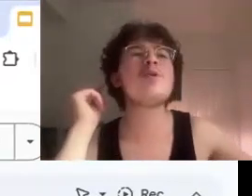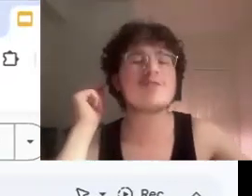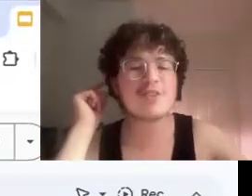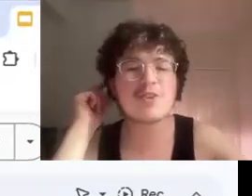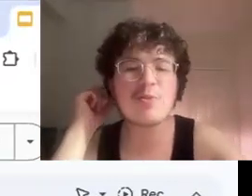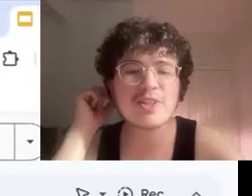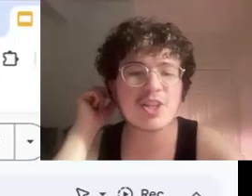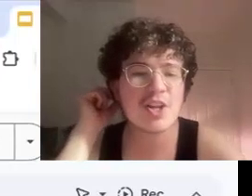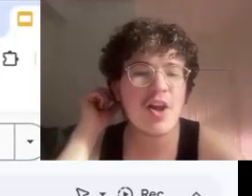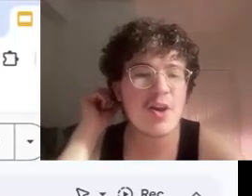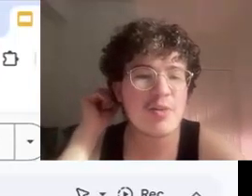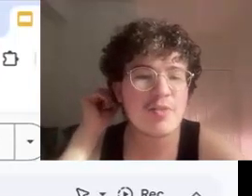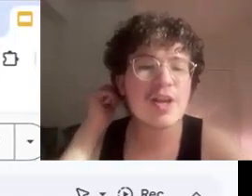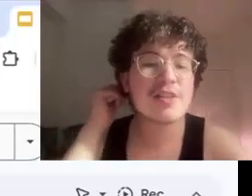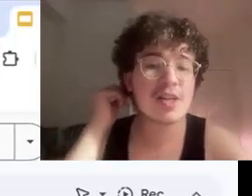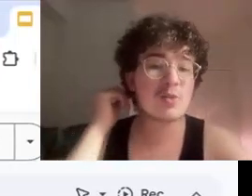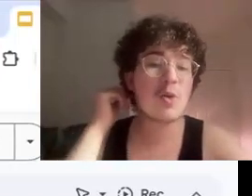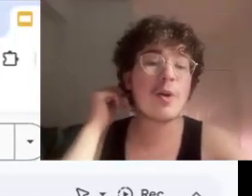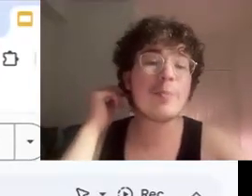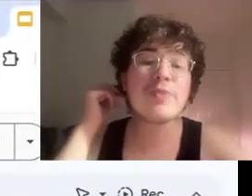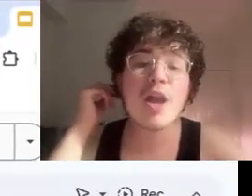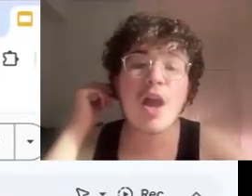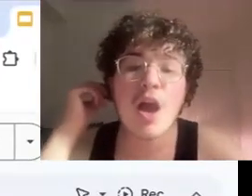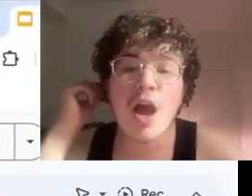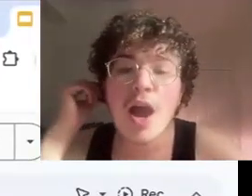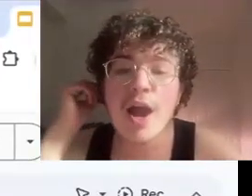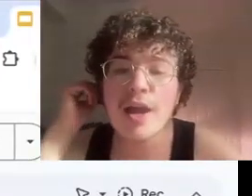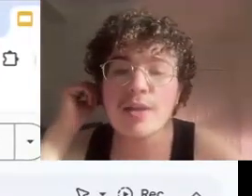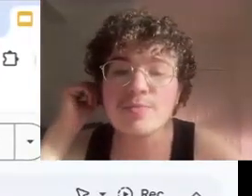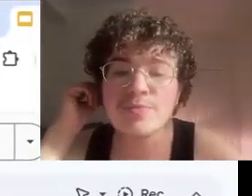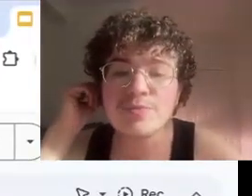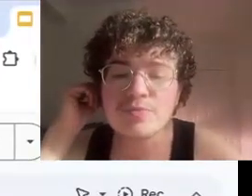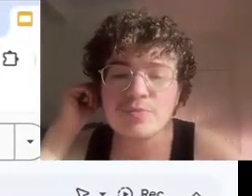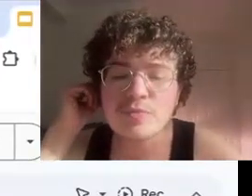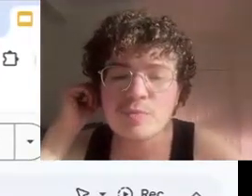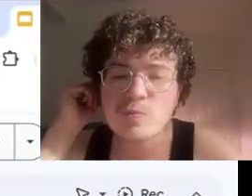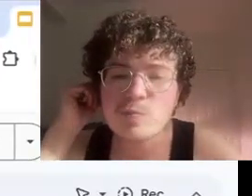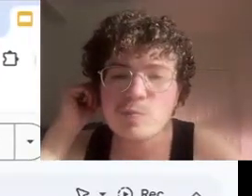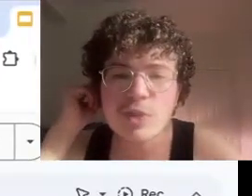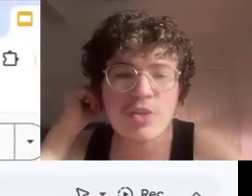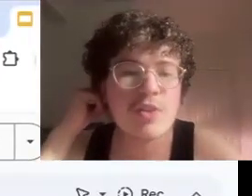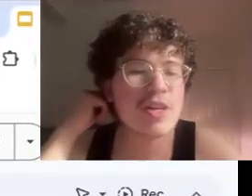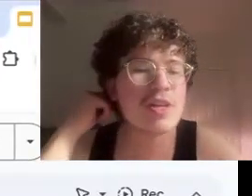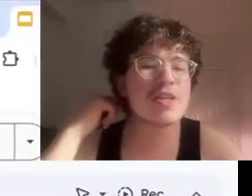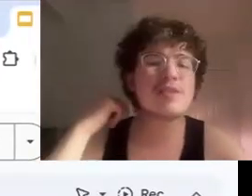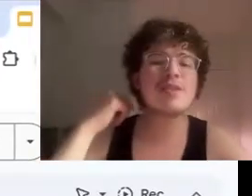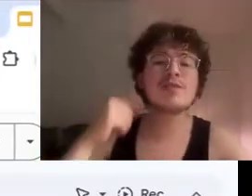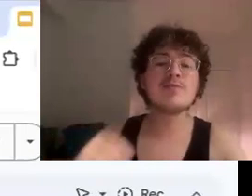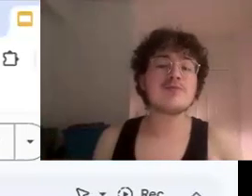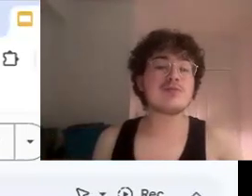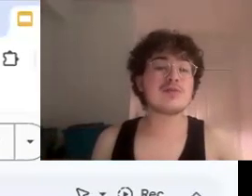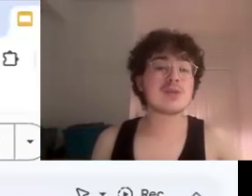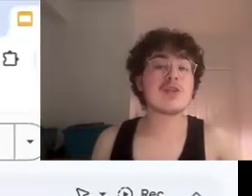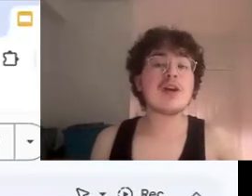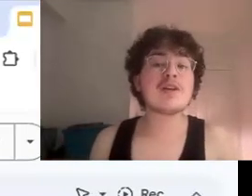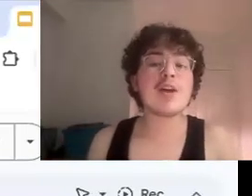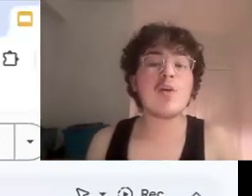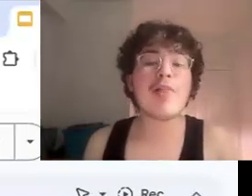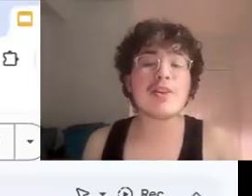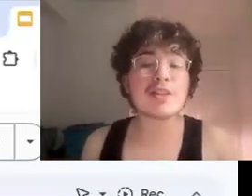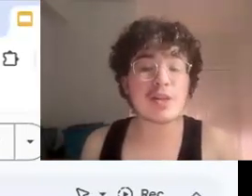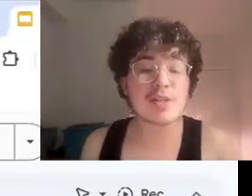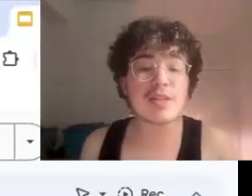the timeline of these laws and at what points in time significant changes occurred. I used